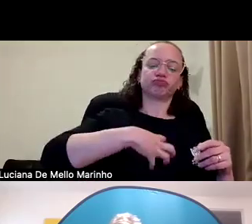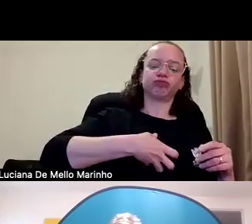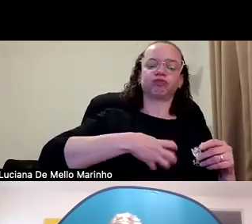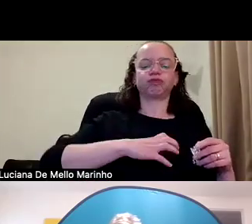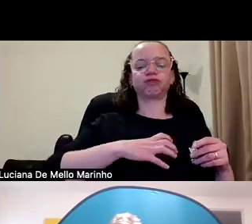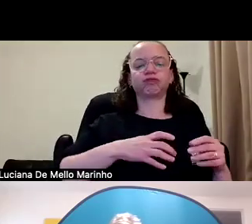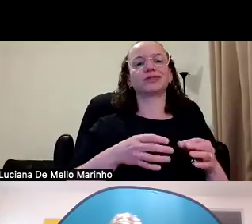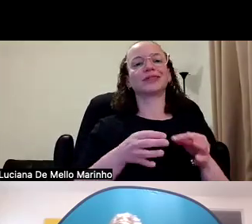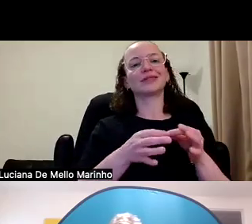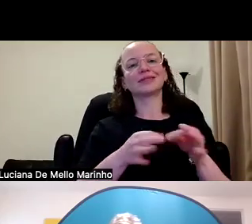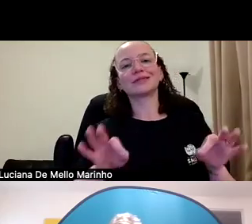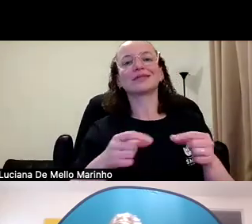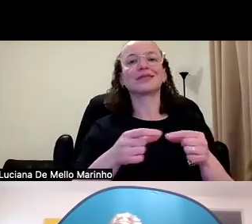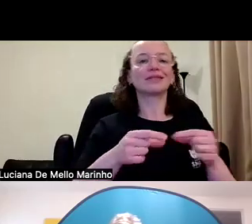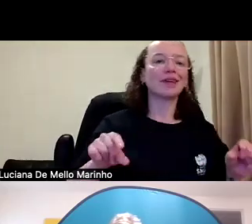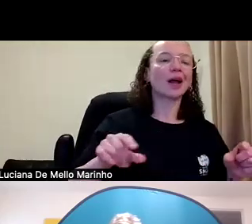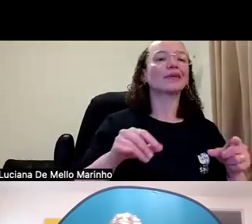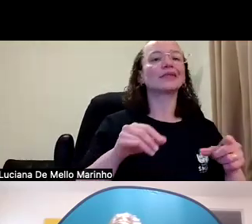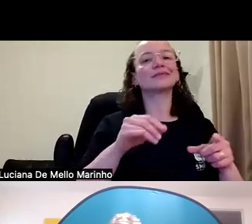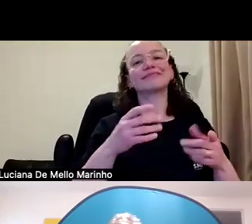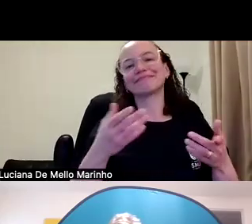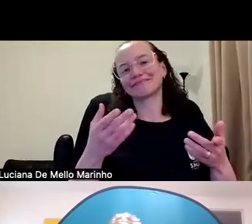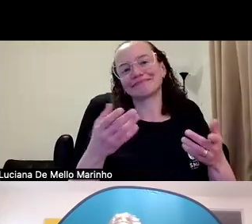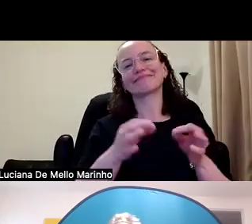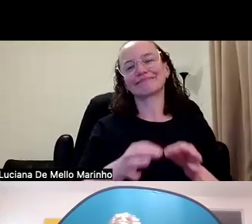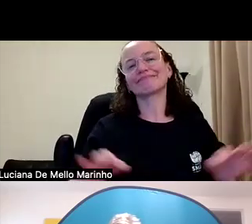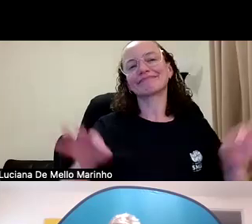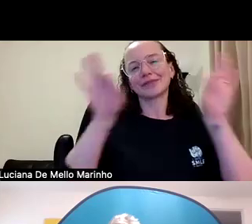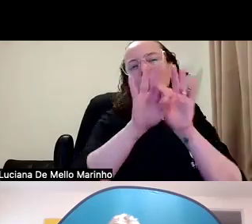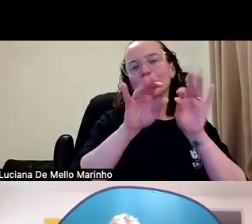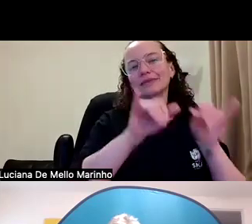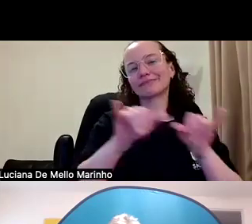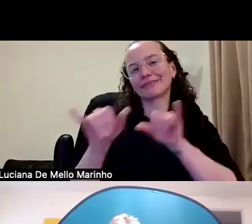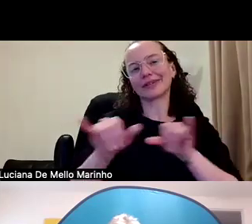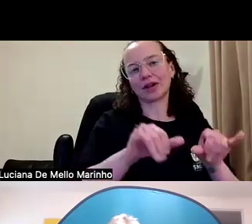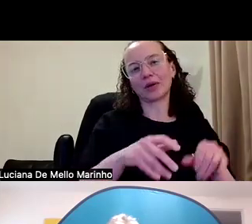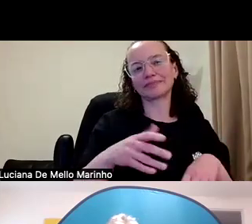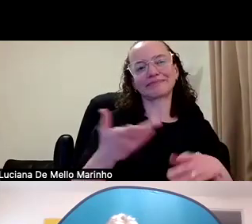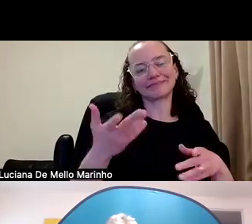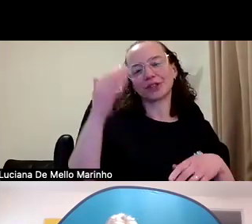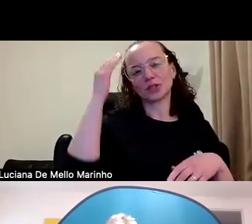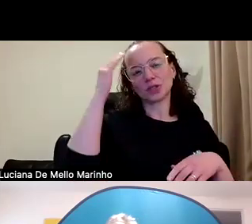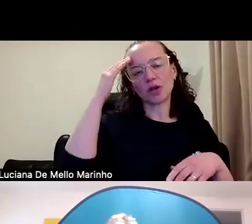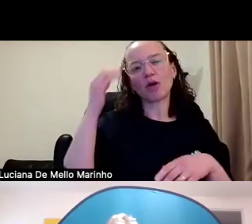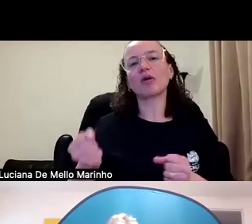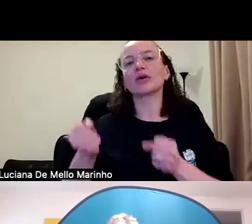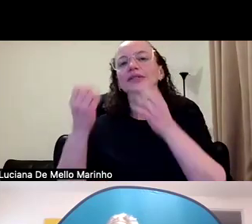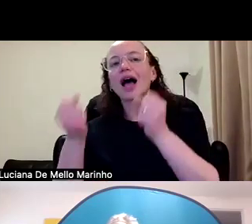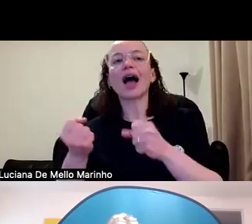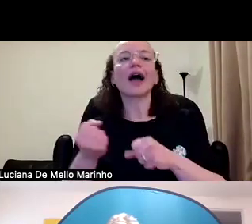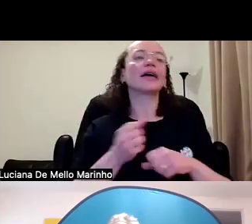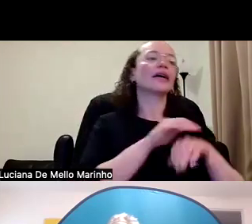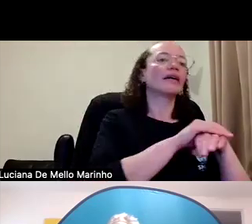Your tone is important. You need to adjust your tone and your language to match that client. So meeting them ahead of